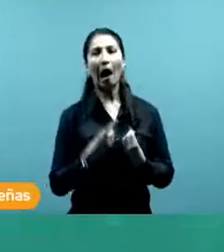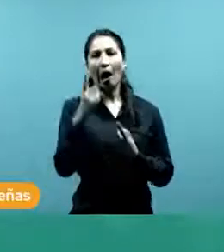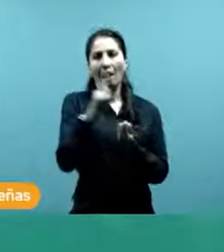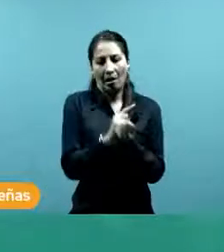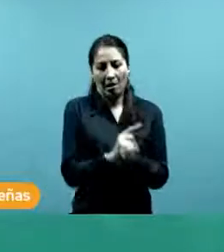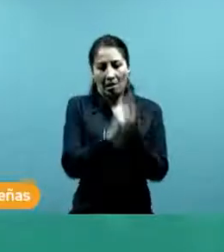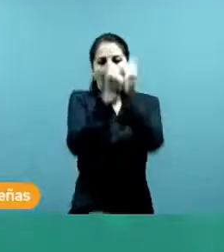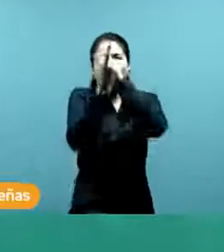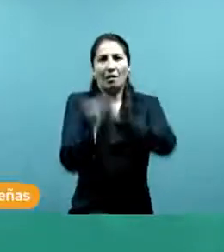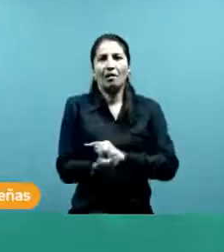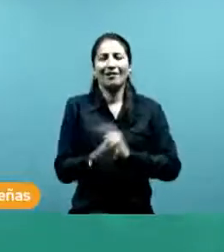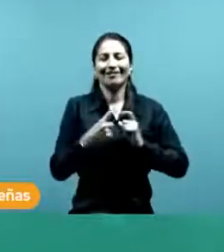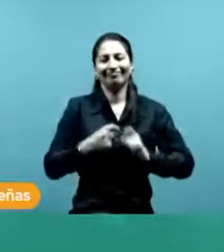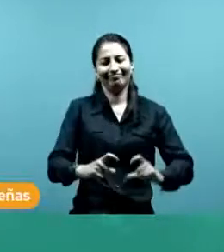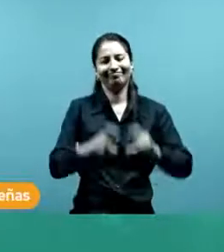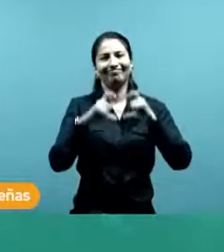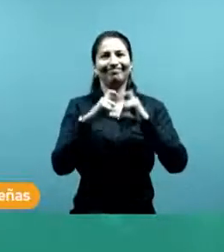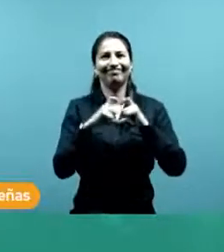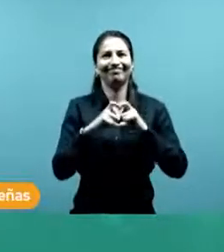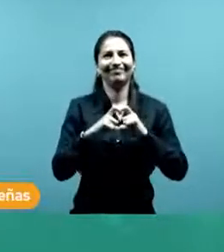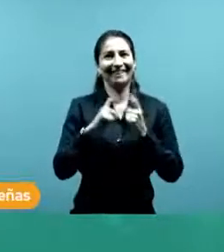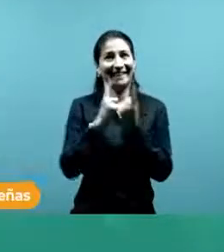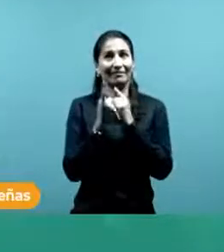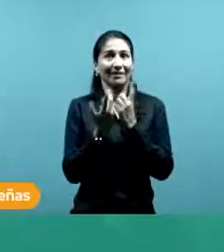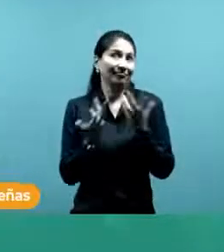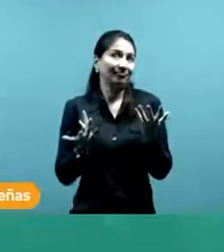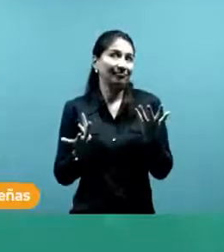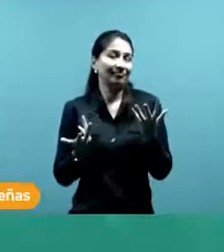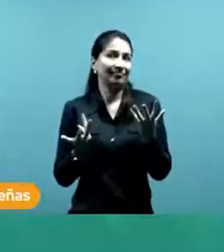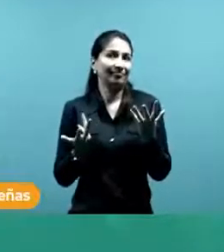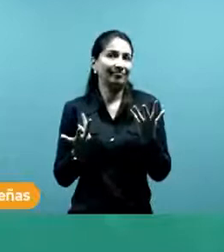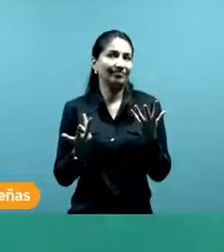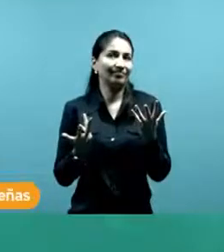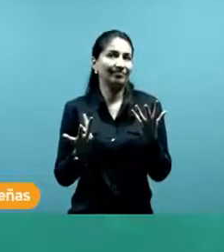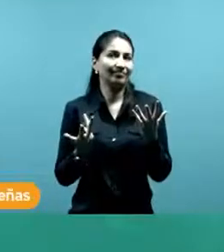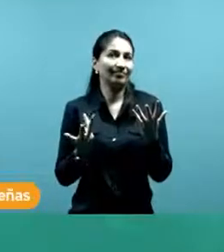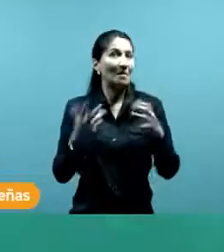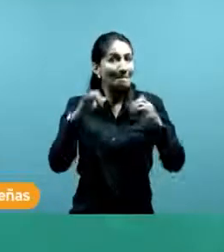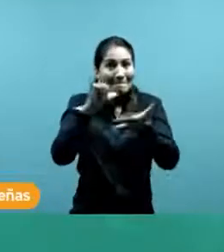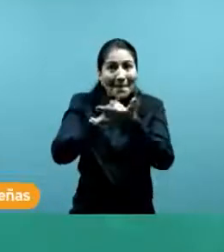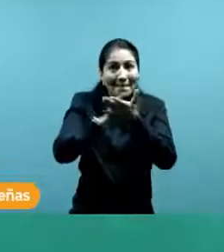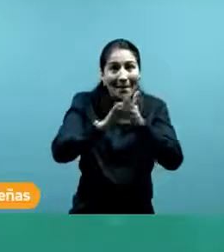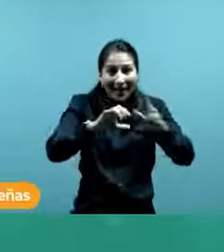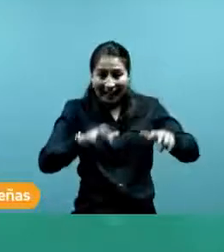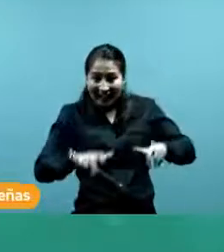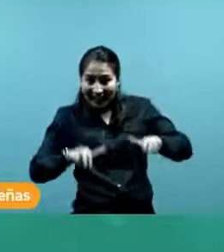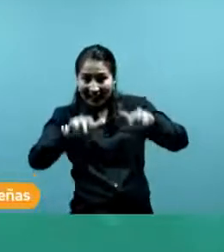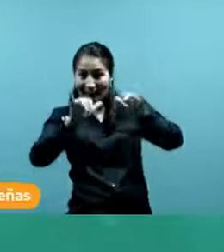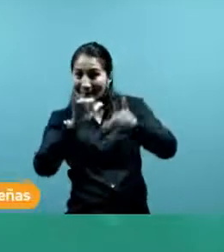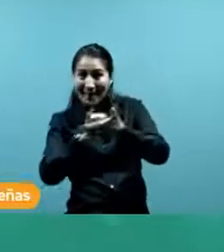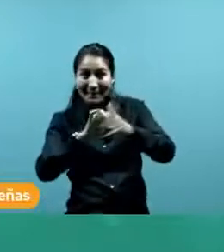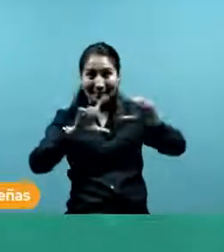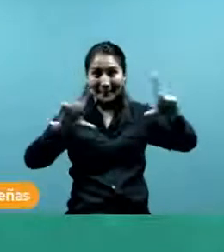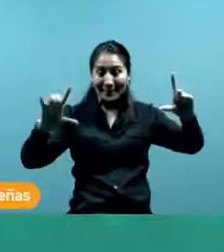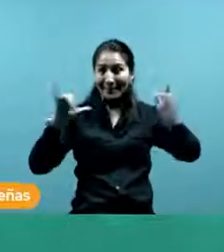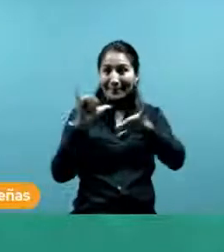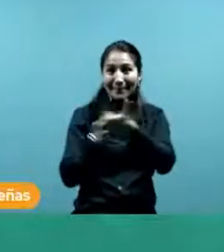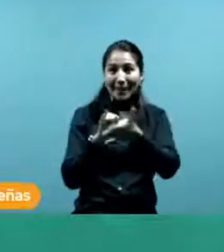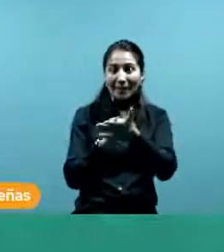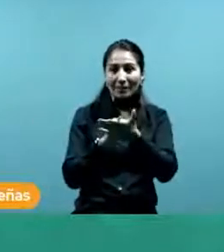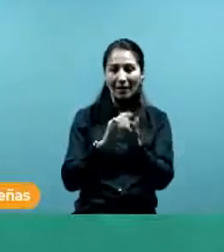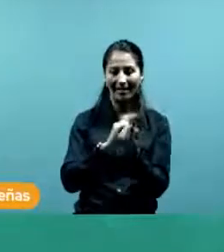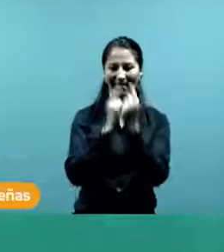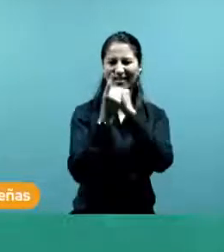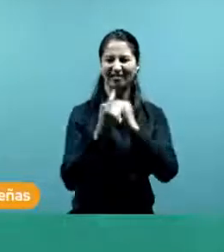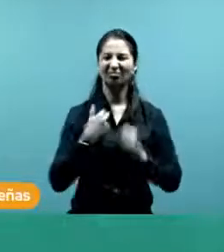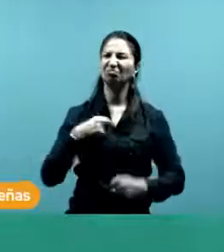started coming to the same stairs, as you can see, the same place, and they took different pictures, and they showed that there is a